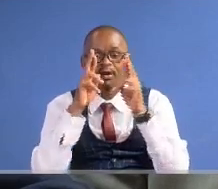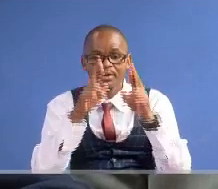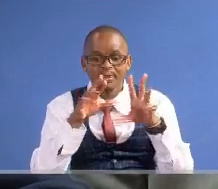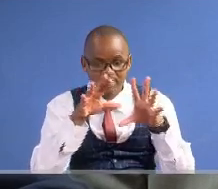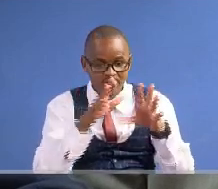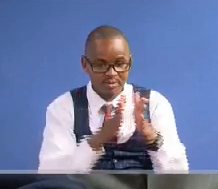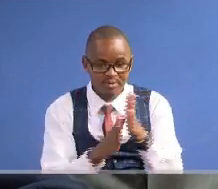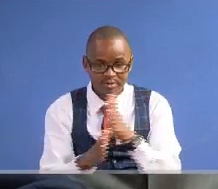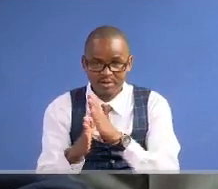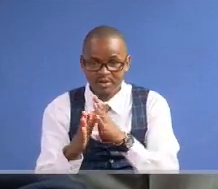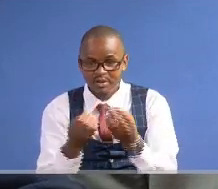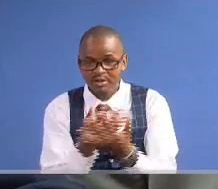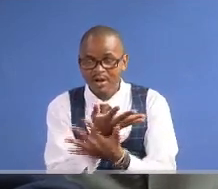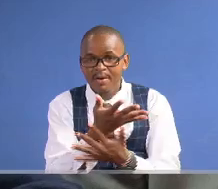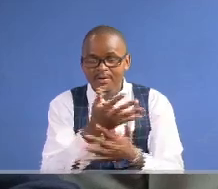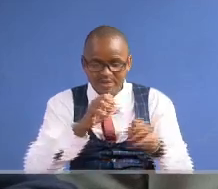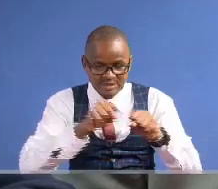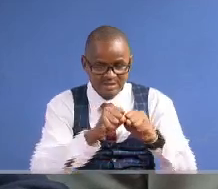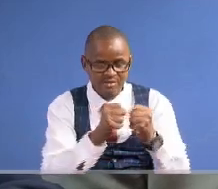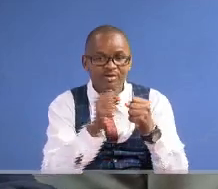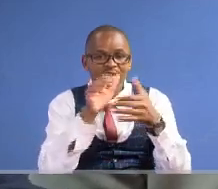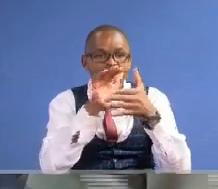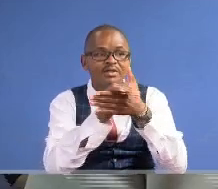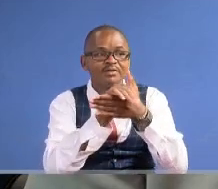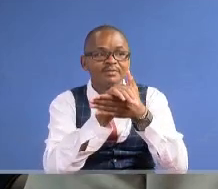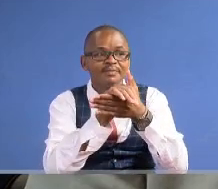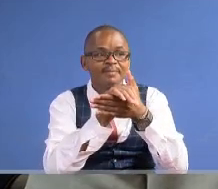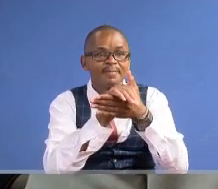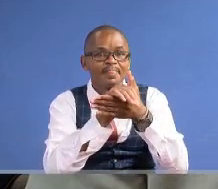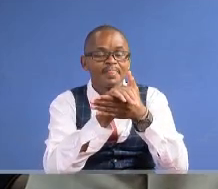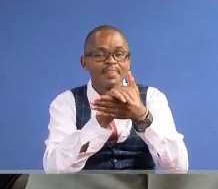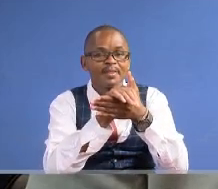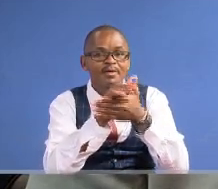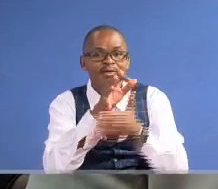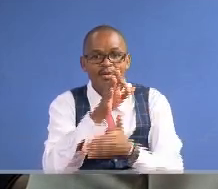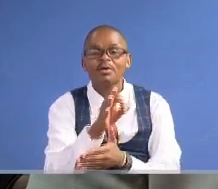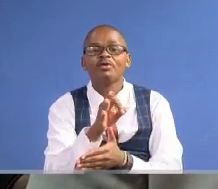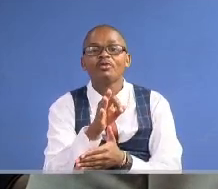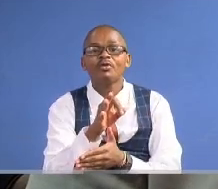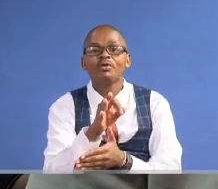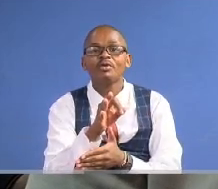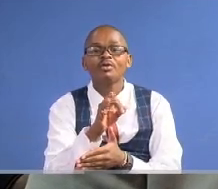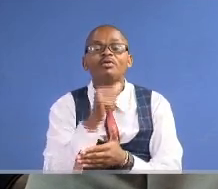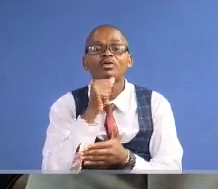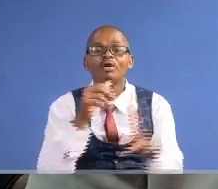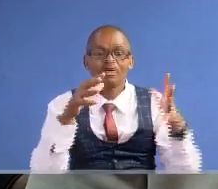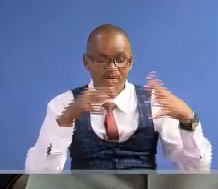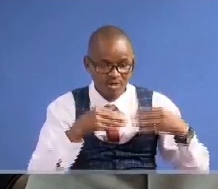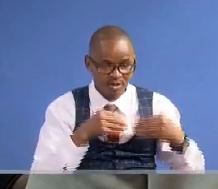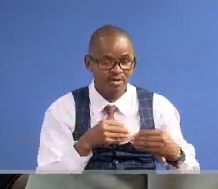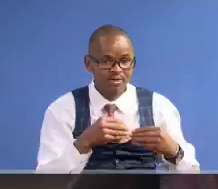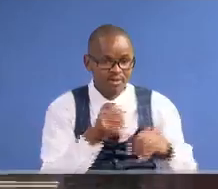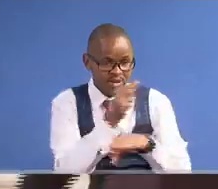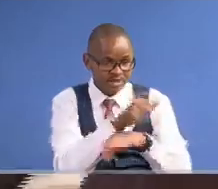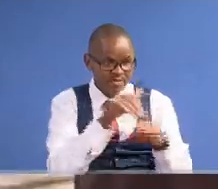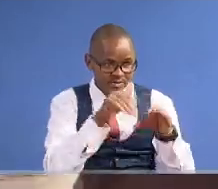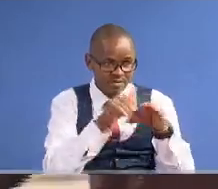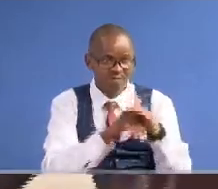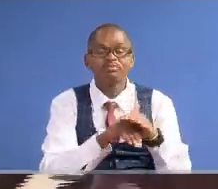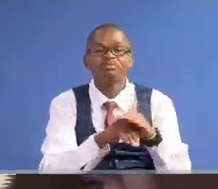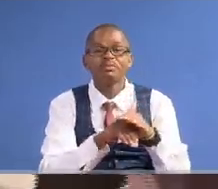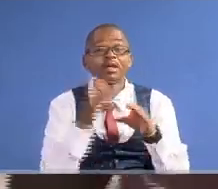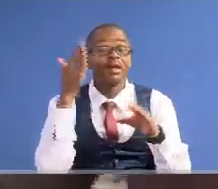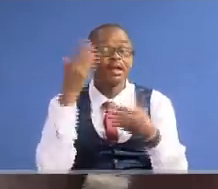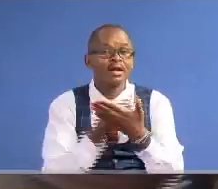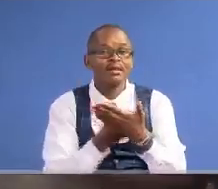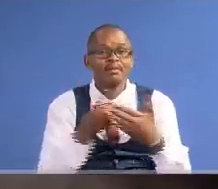laying ground to scuttle the handshake in the guise of not accepting defeat in Kibra. Ruto had